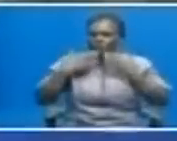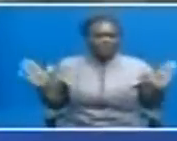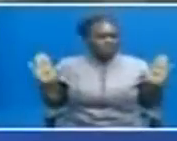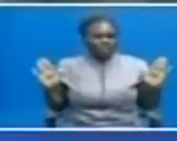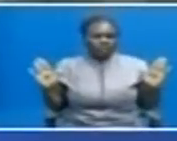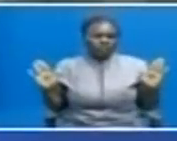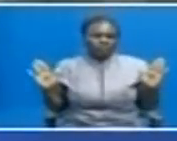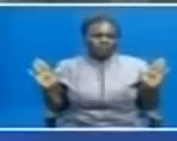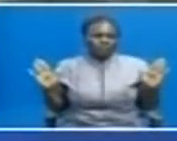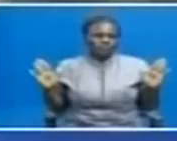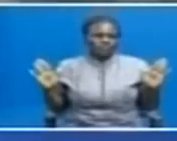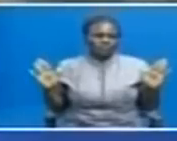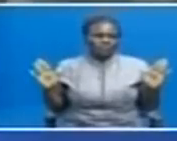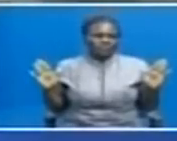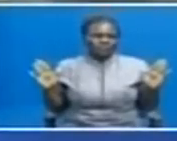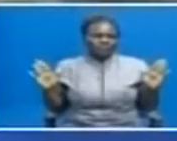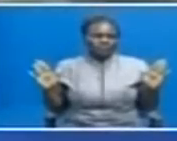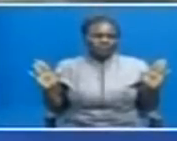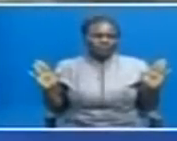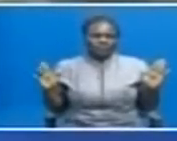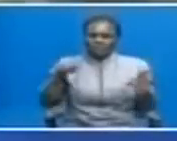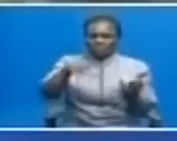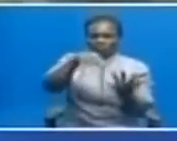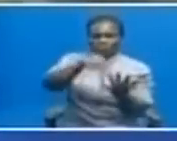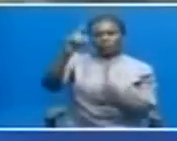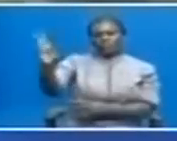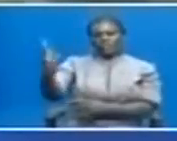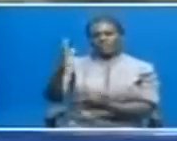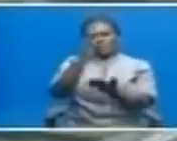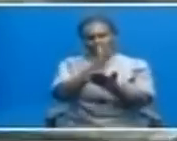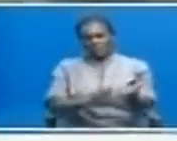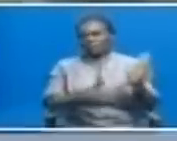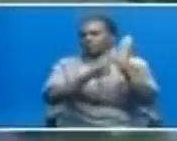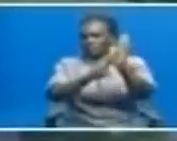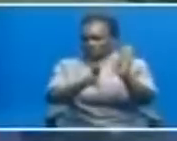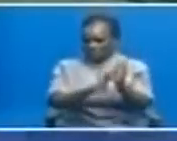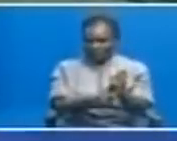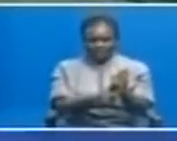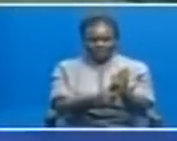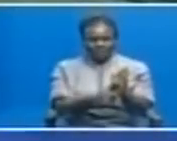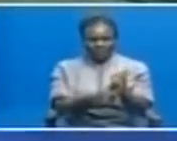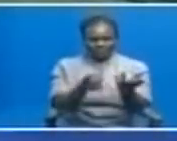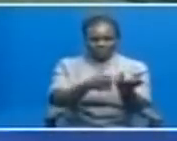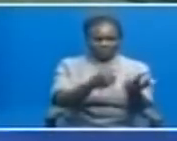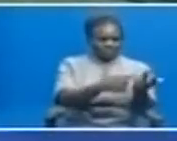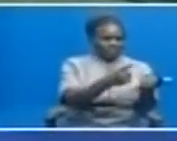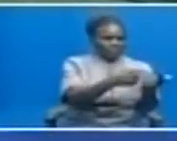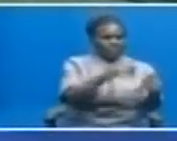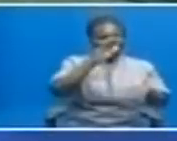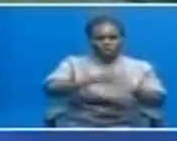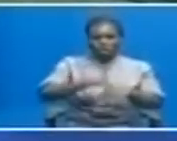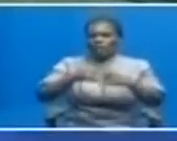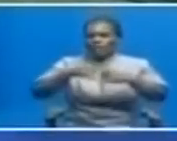then out you are with the door. So you get to choose your president, your departmental representative. The tallying system is also